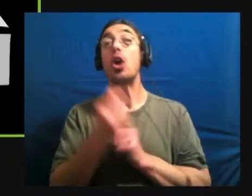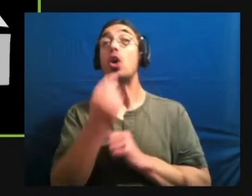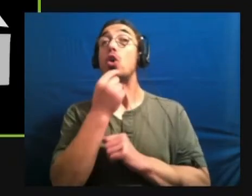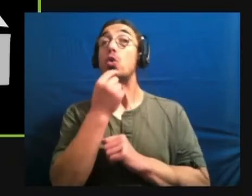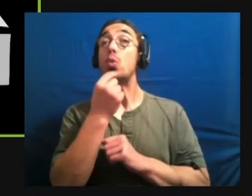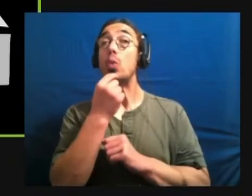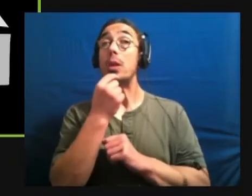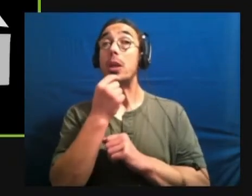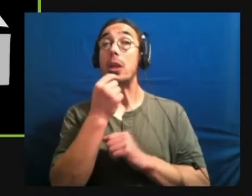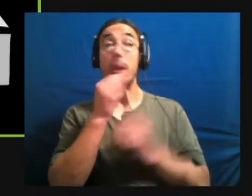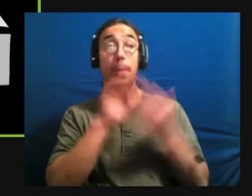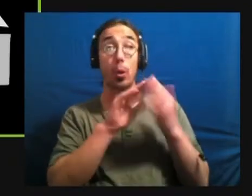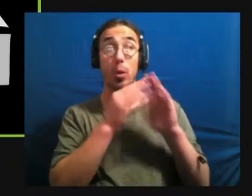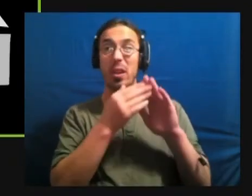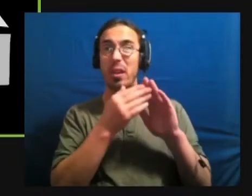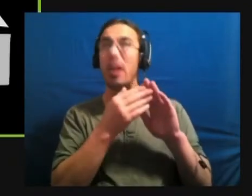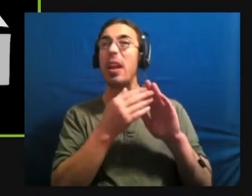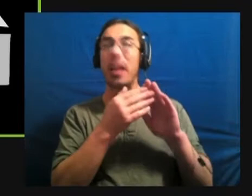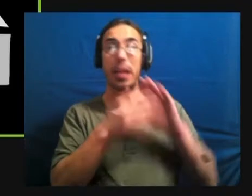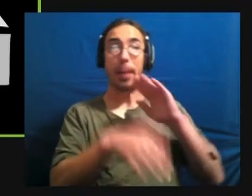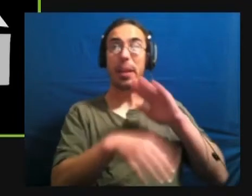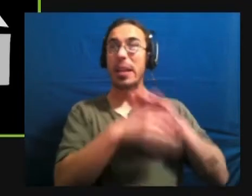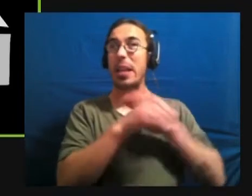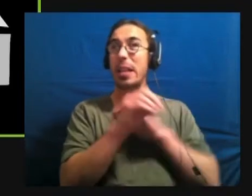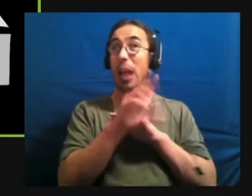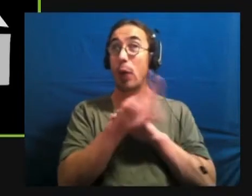community, because they have